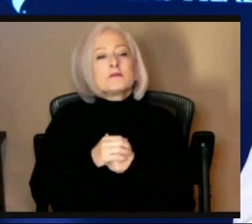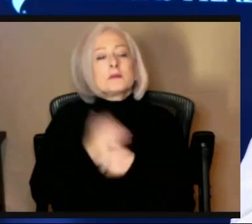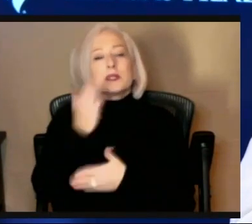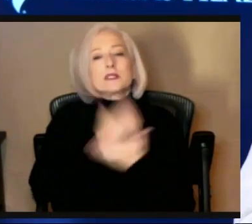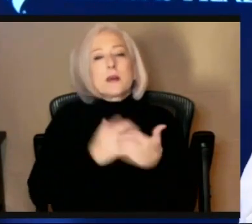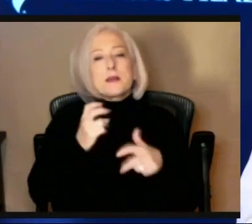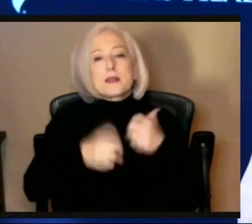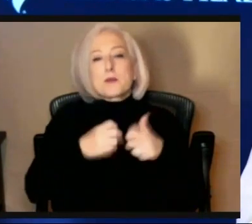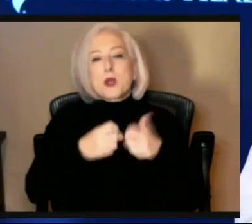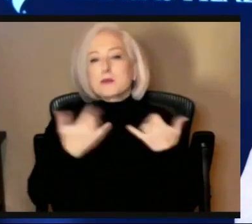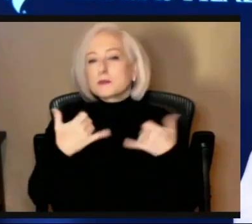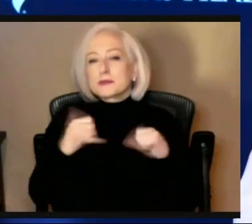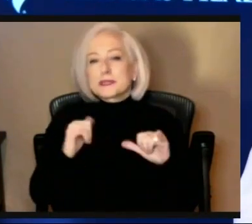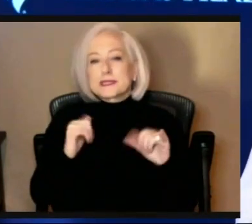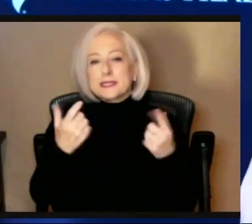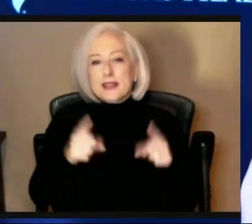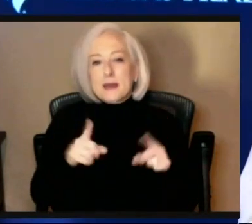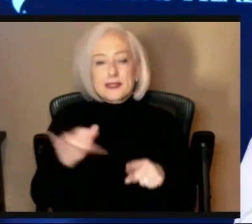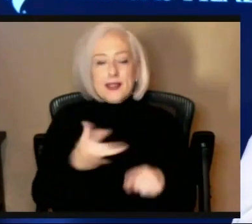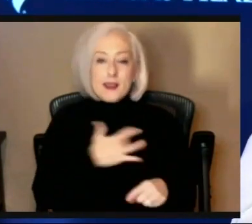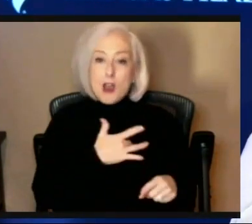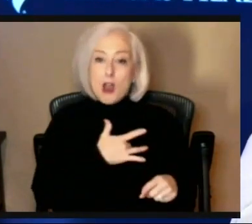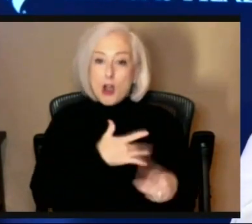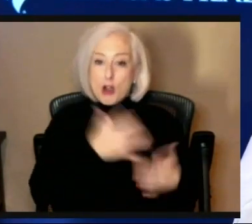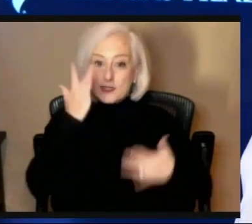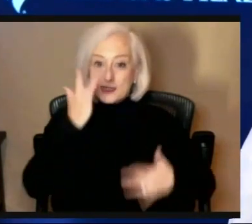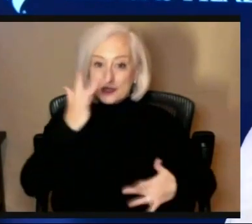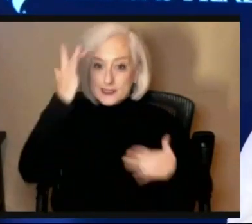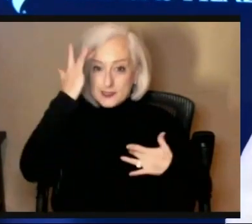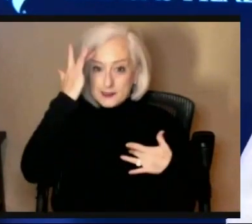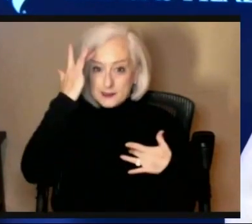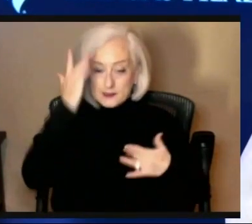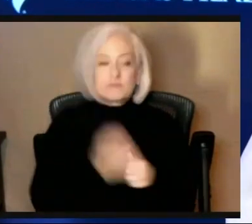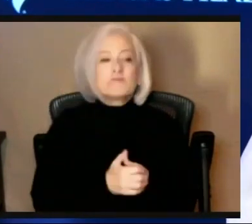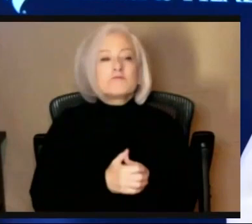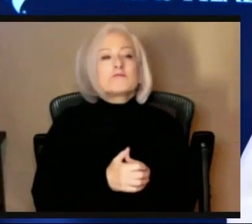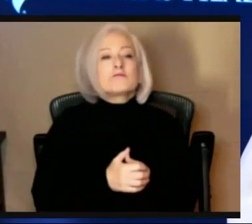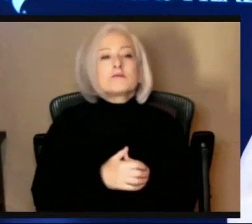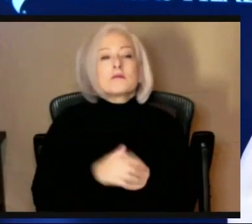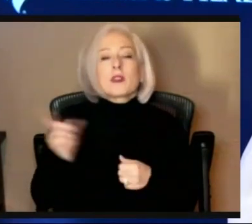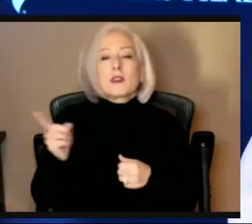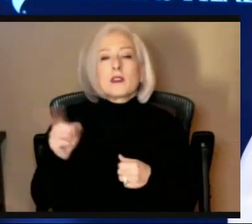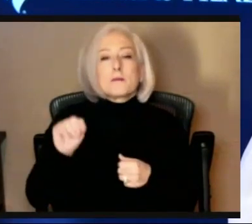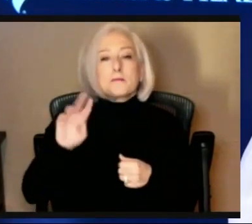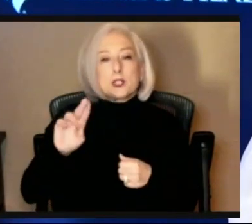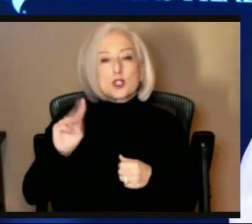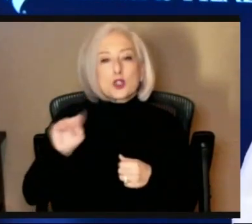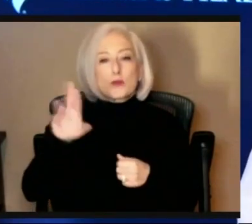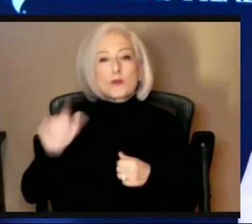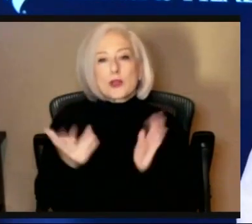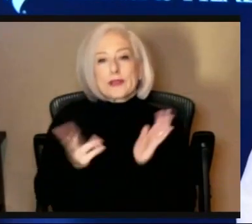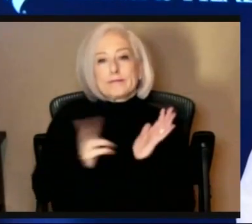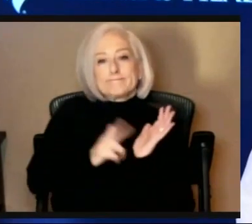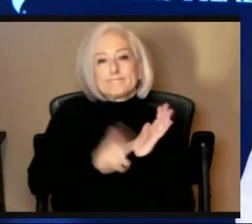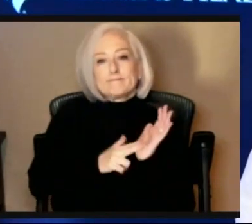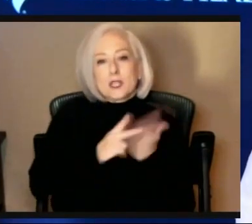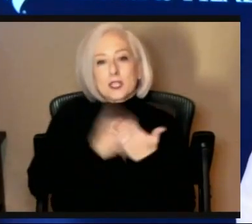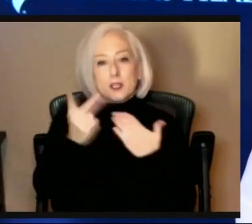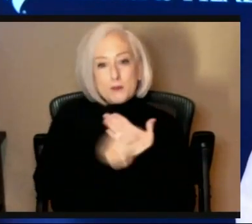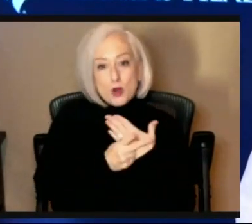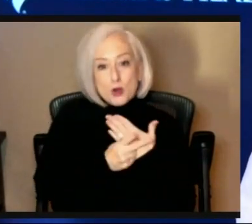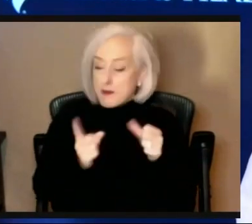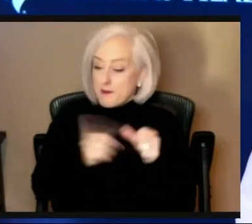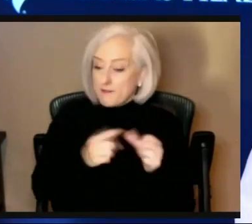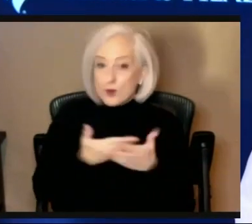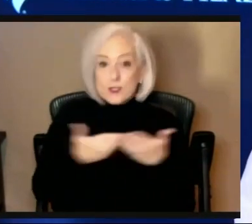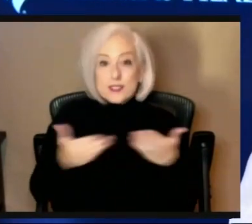example, people have heart disease. So when Mr. Murray enrolled in our program, one of the first things our nurse practitioners did was